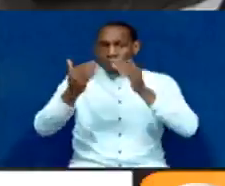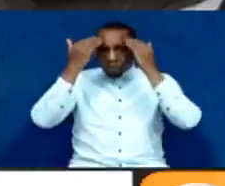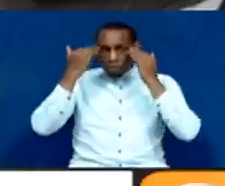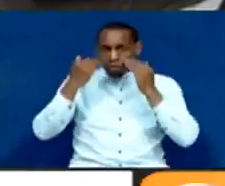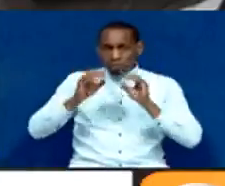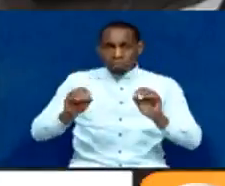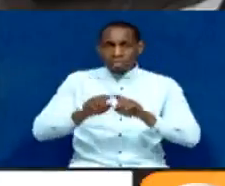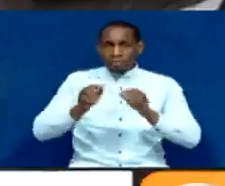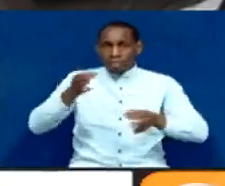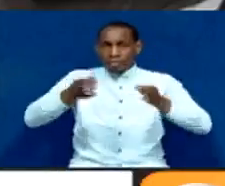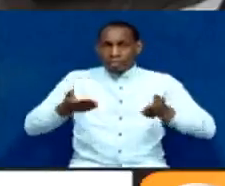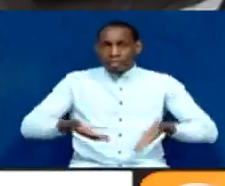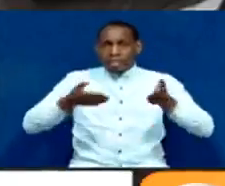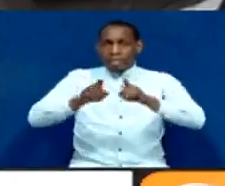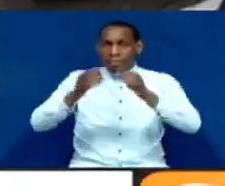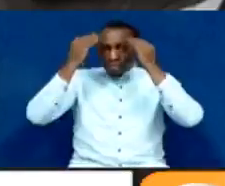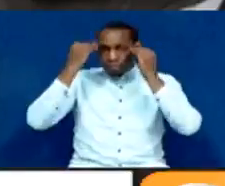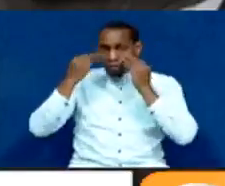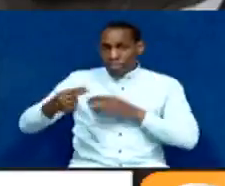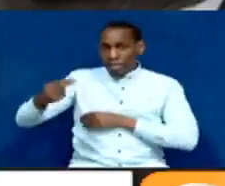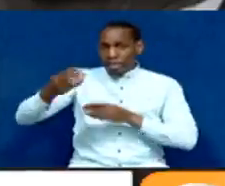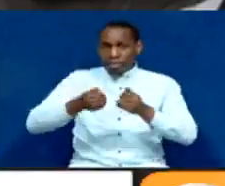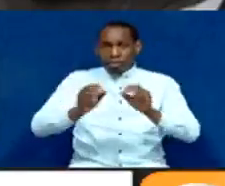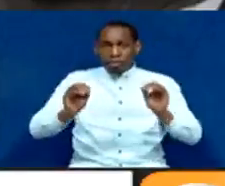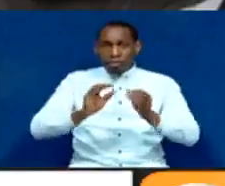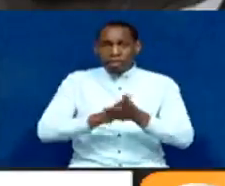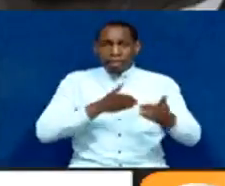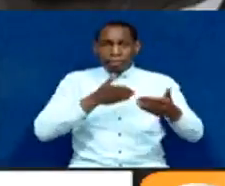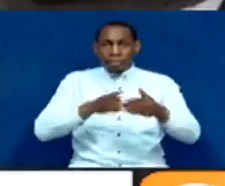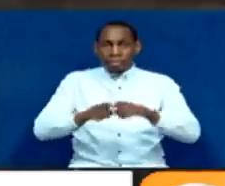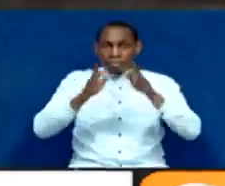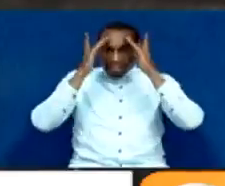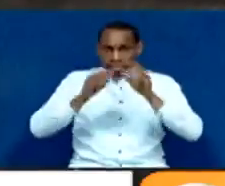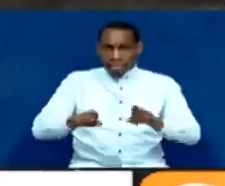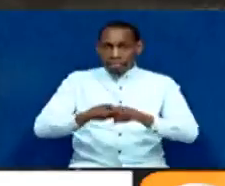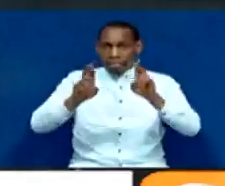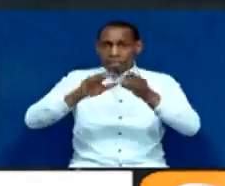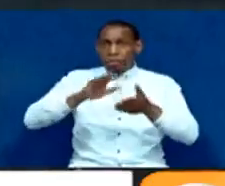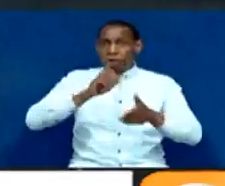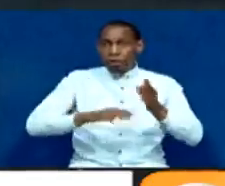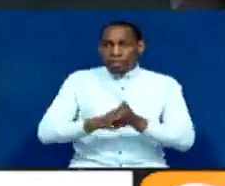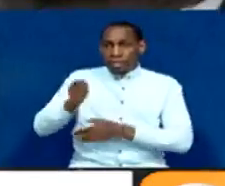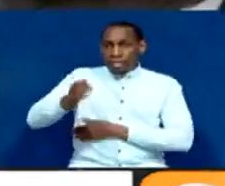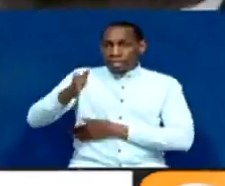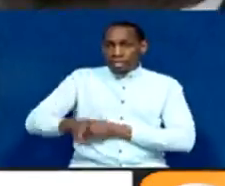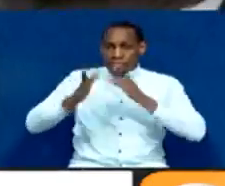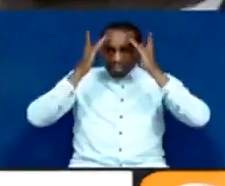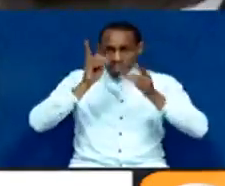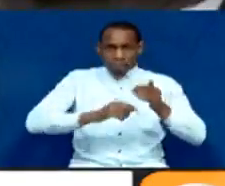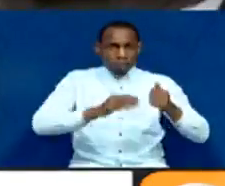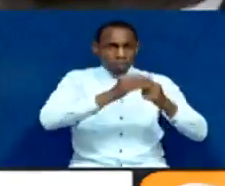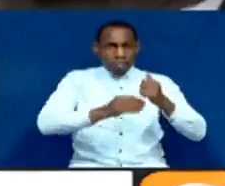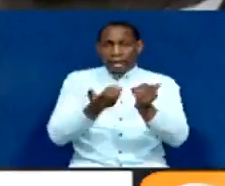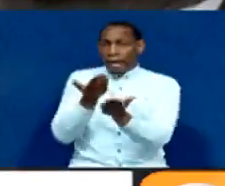Court, and the judgment delivered by the same court did not address or determine the issue. Further, the judges ruled that